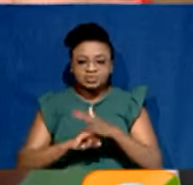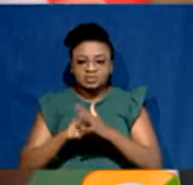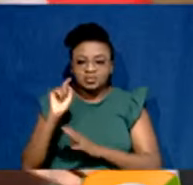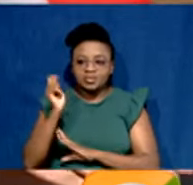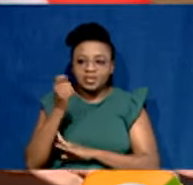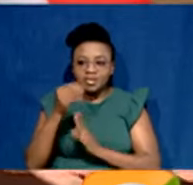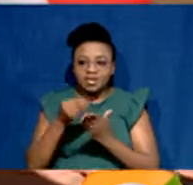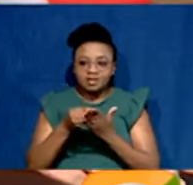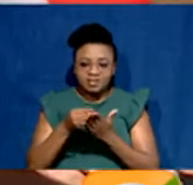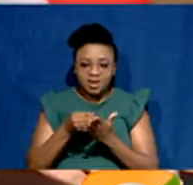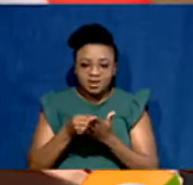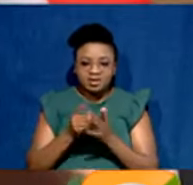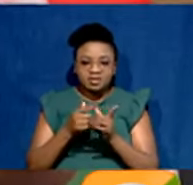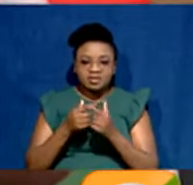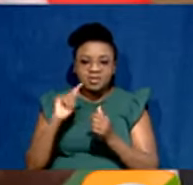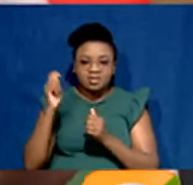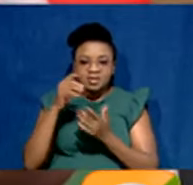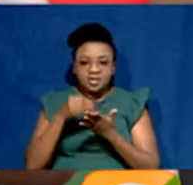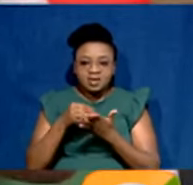so that